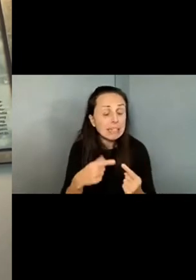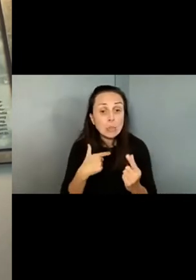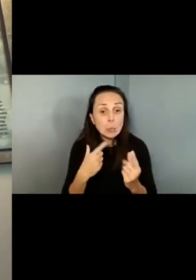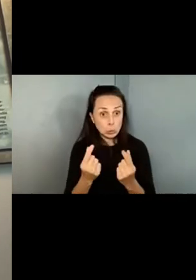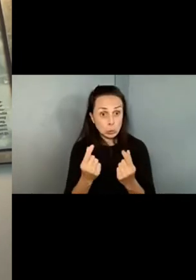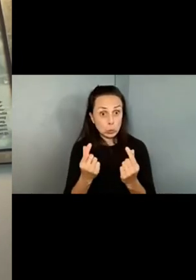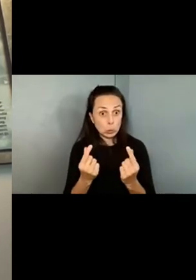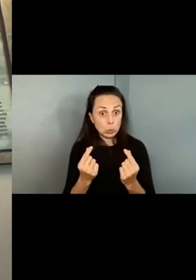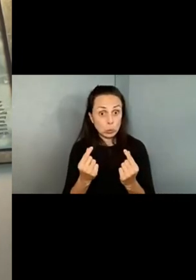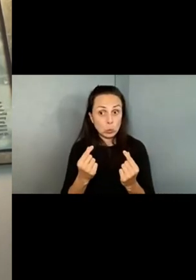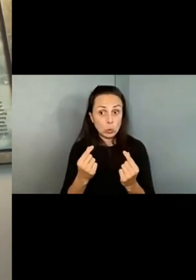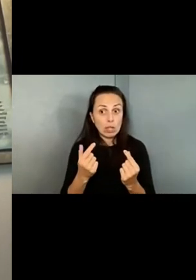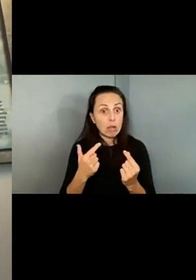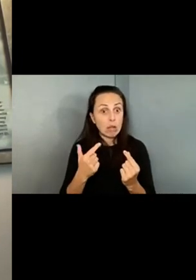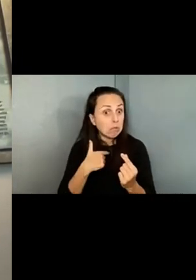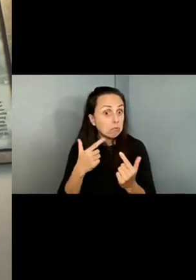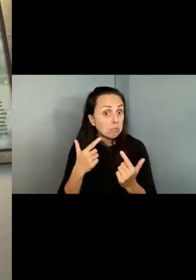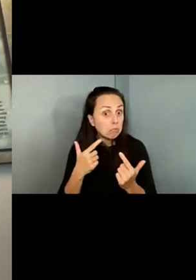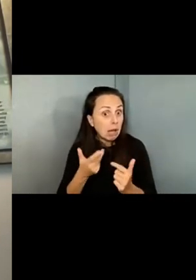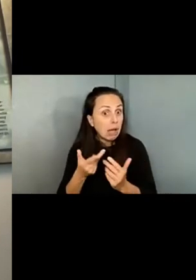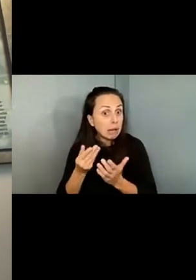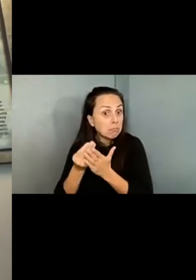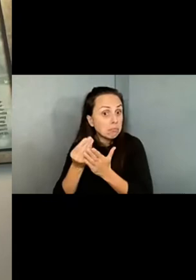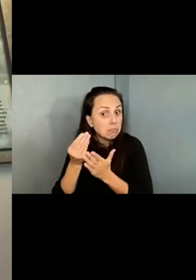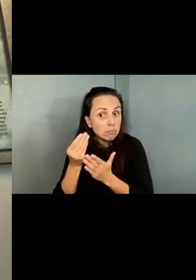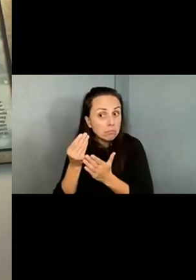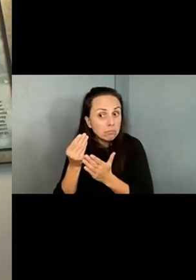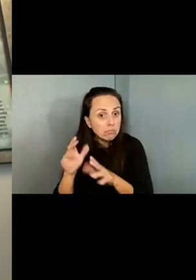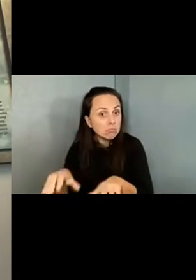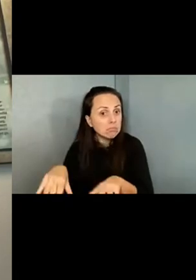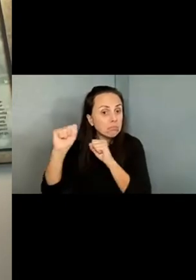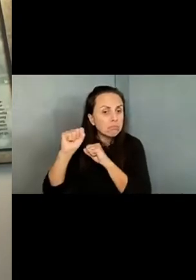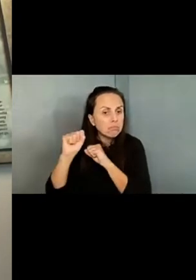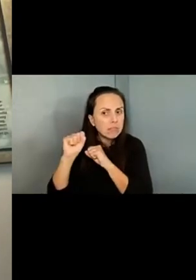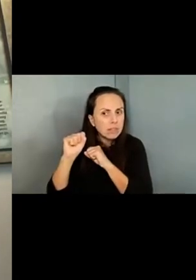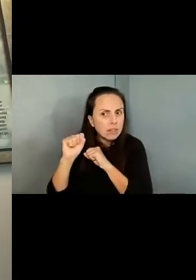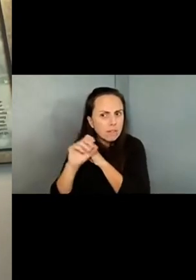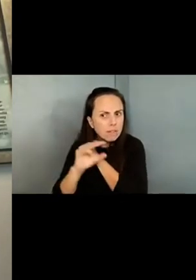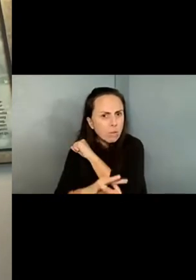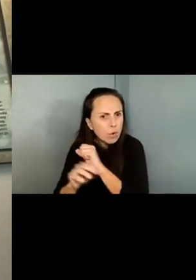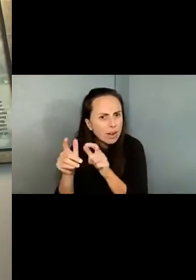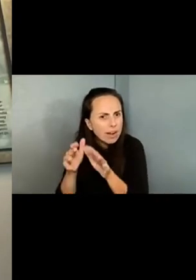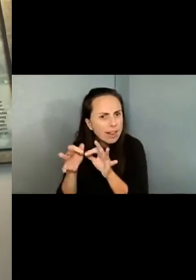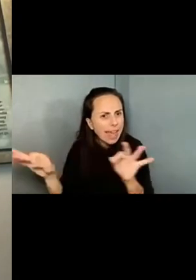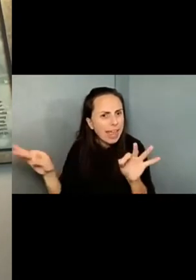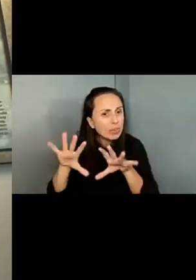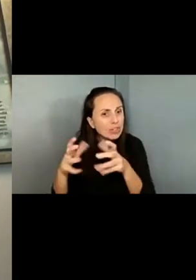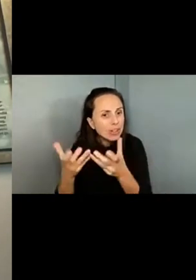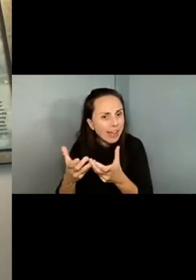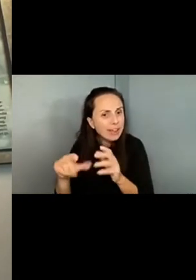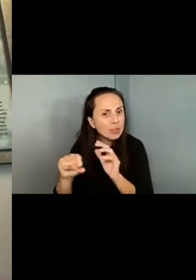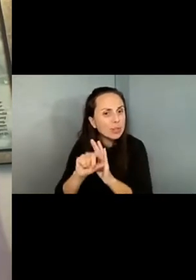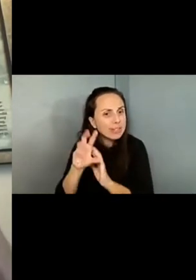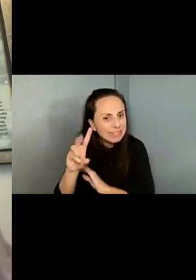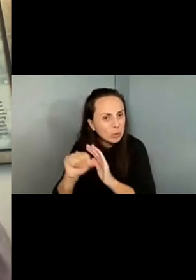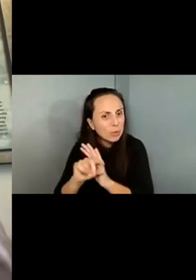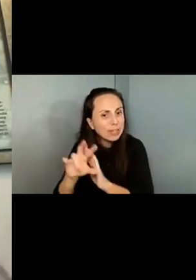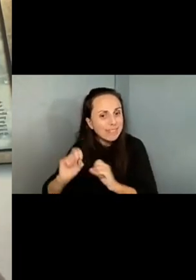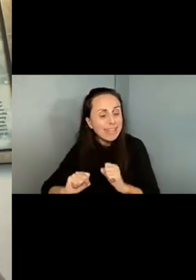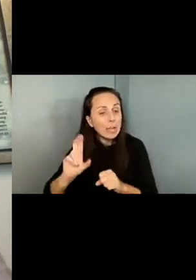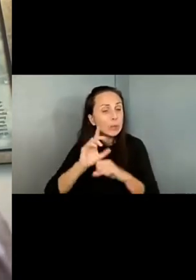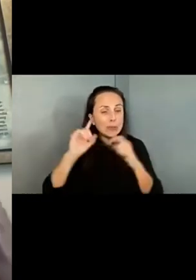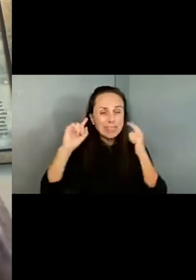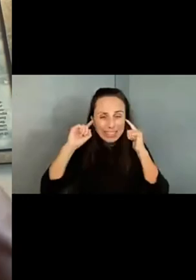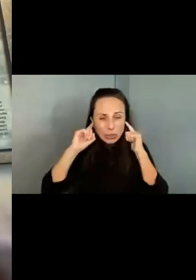to, surprisingly enough, to invest in foreign language classes in sixth and seventh grade, where I could use my ears,